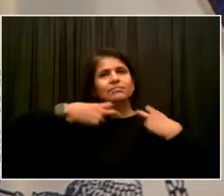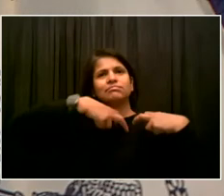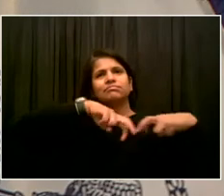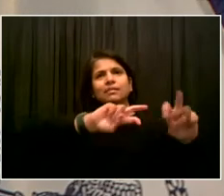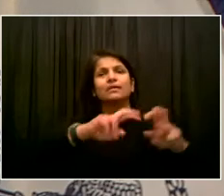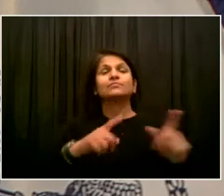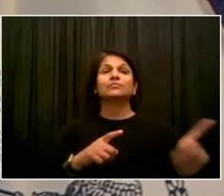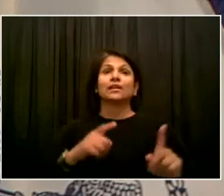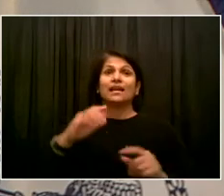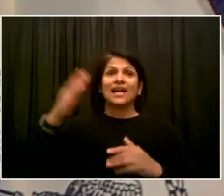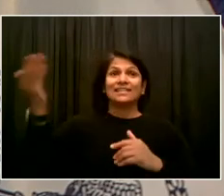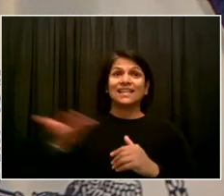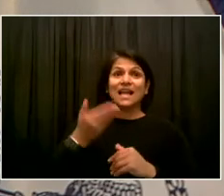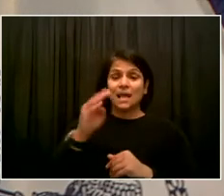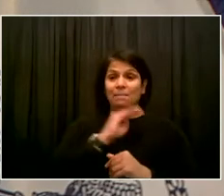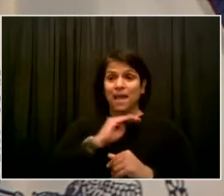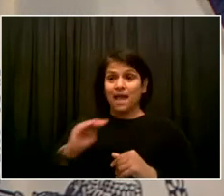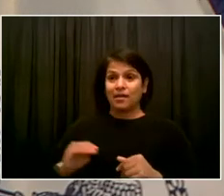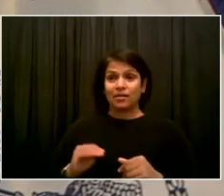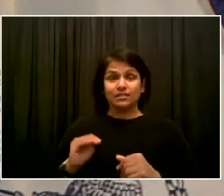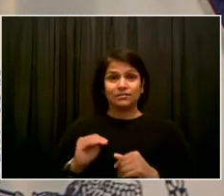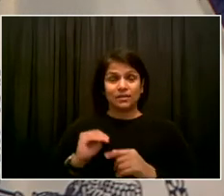introduce Mayor-elect Eric Adams.